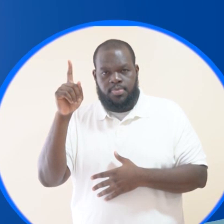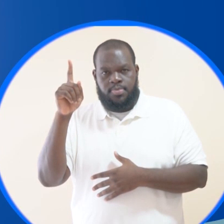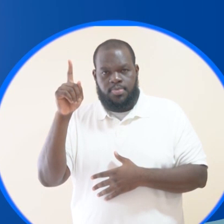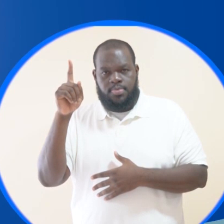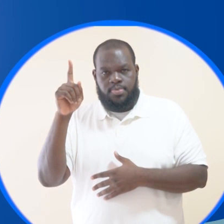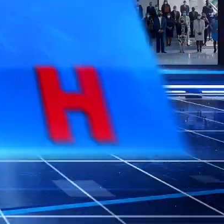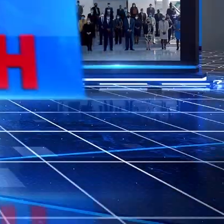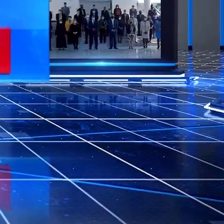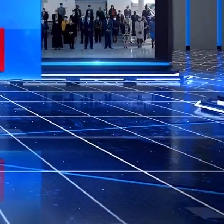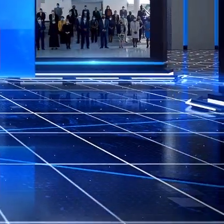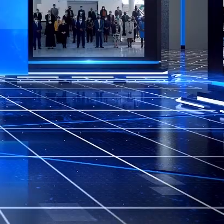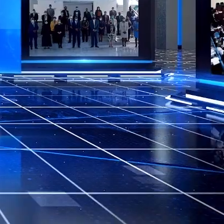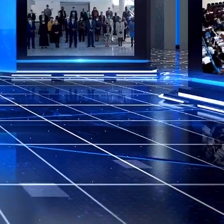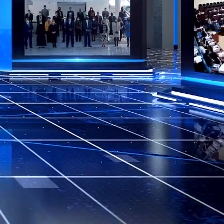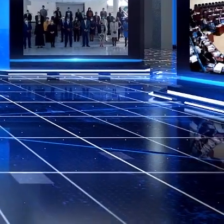.org.gy